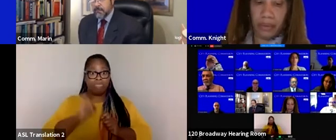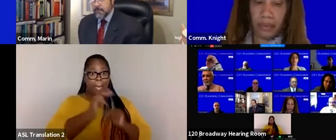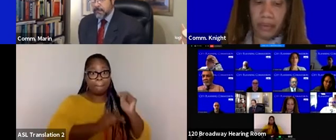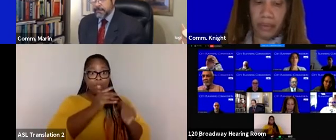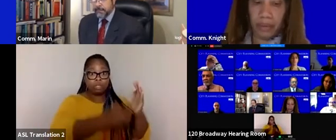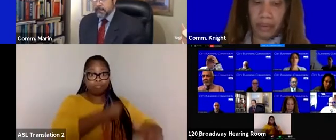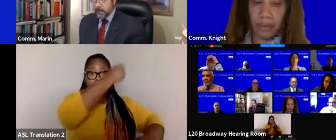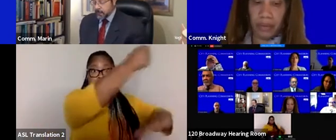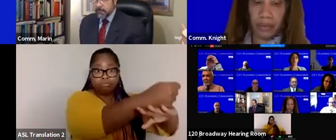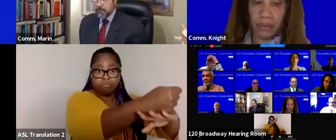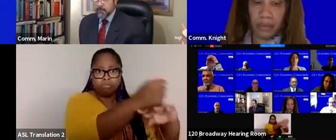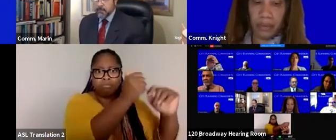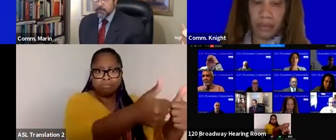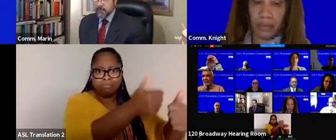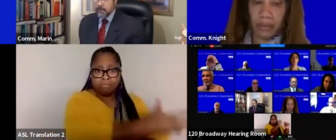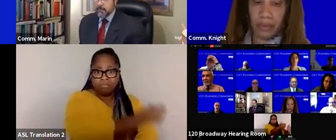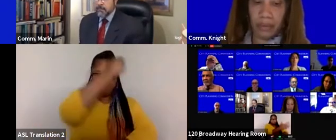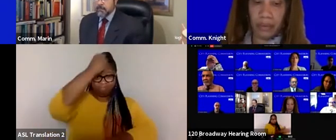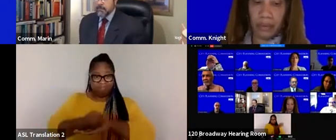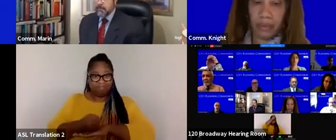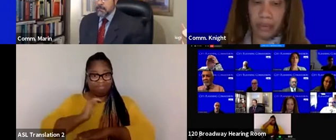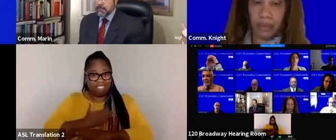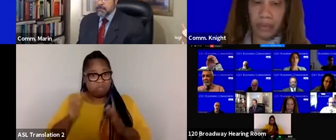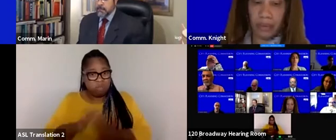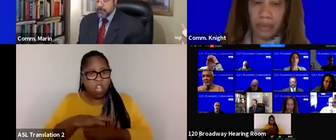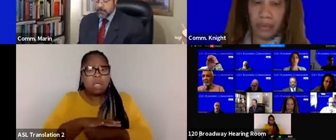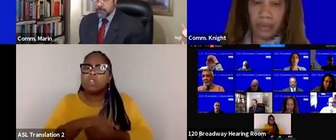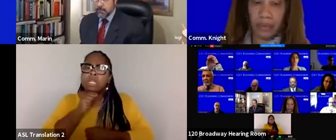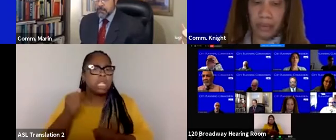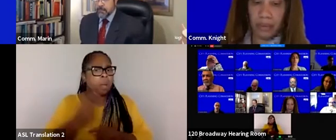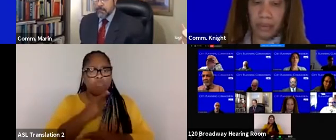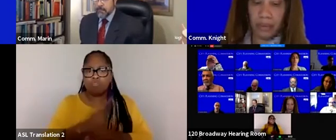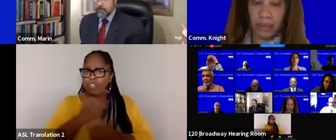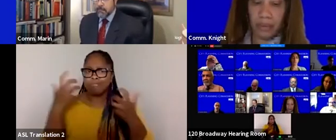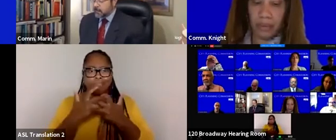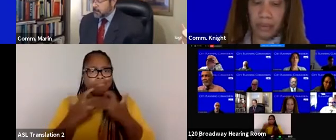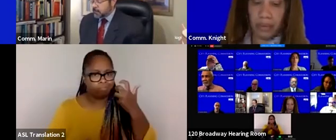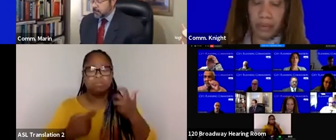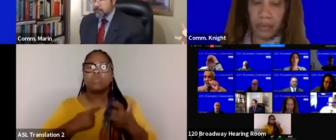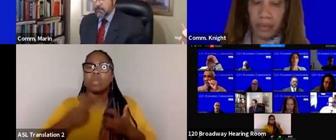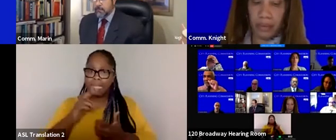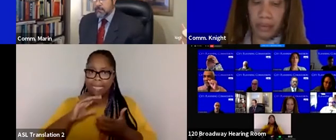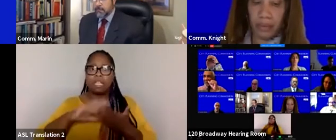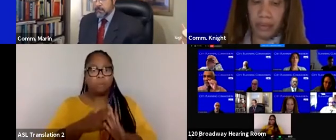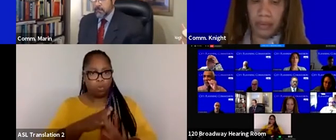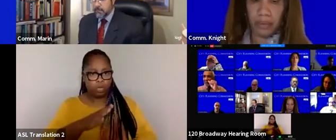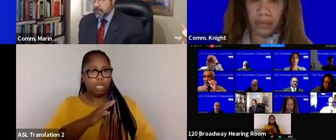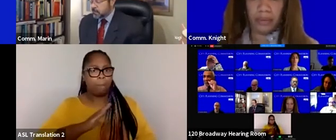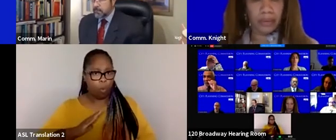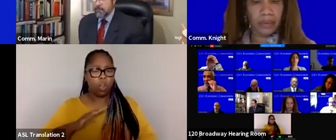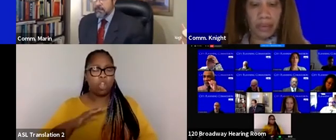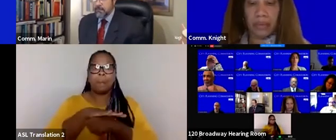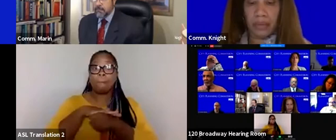stick it into our small neighborhood, and I think it's inappropriate. And I think that the community board and the borough president